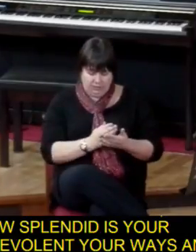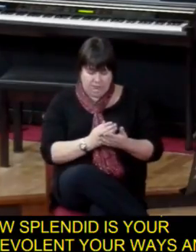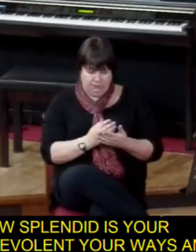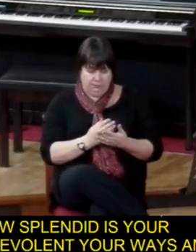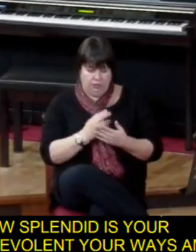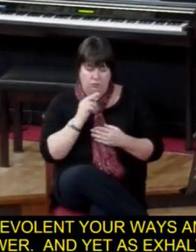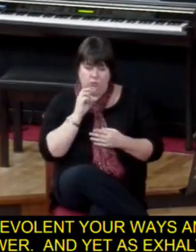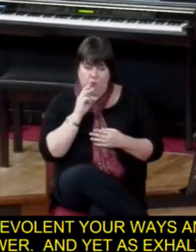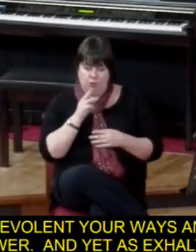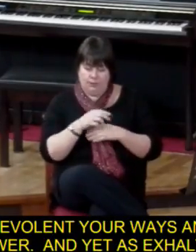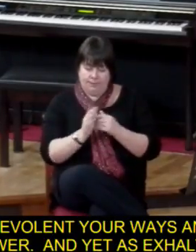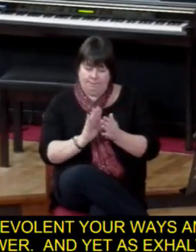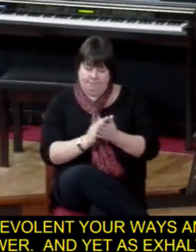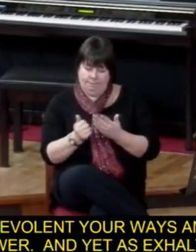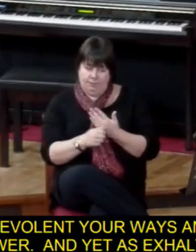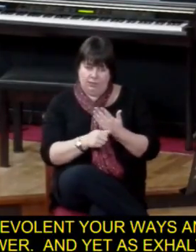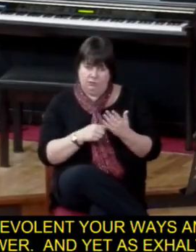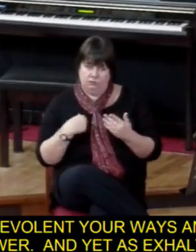follow.